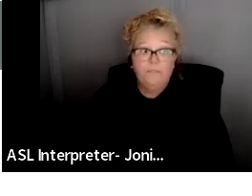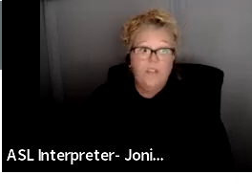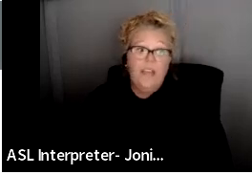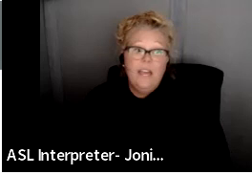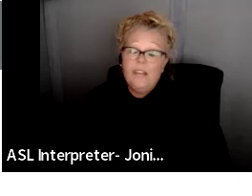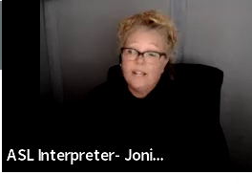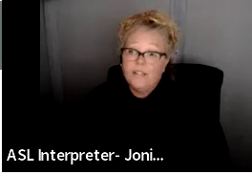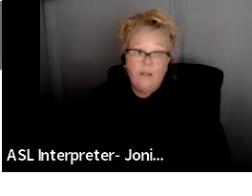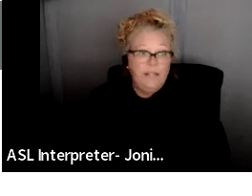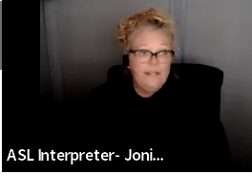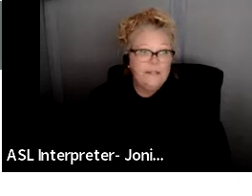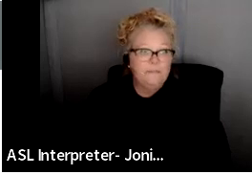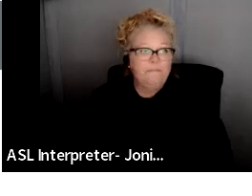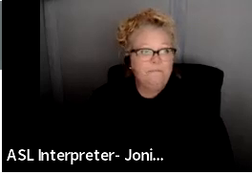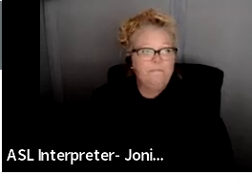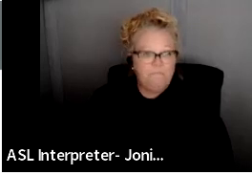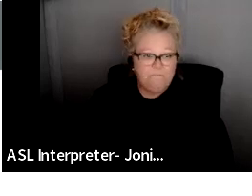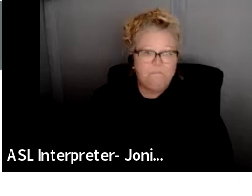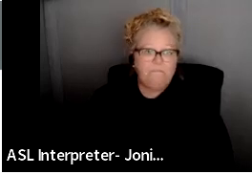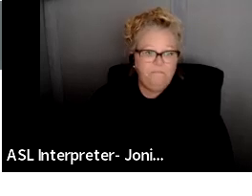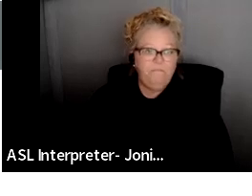that. Next slide, please.